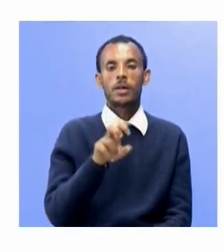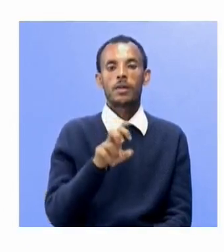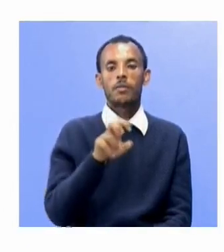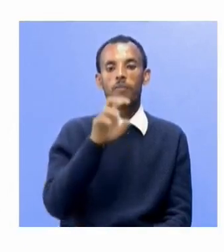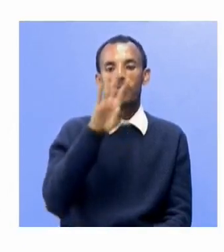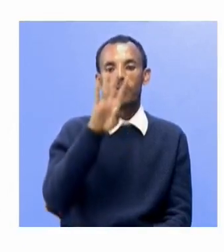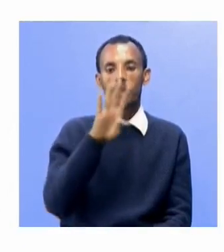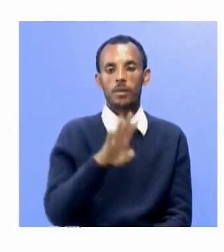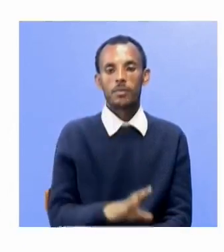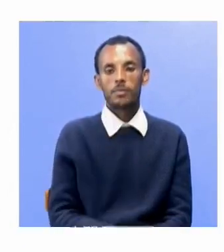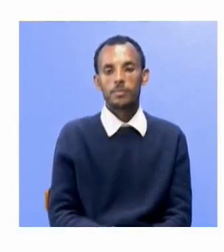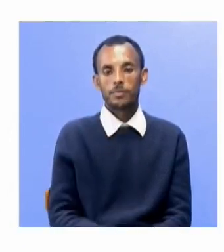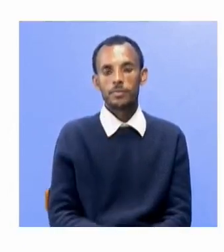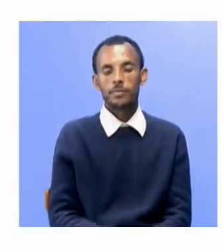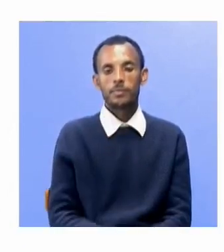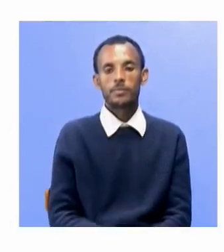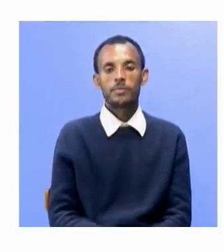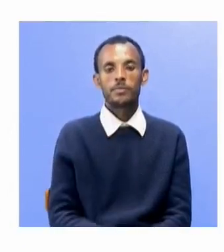24,